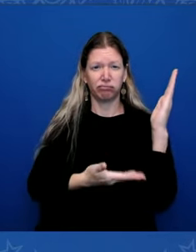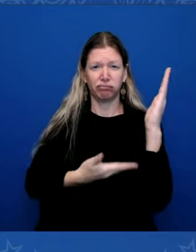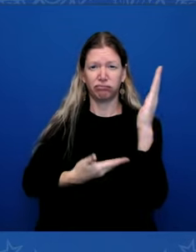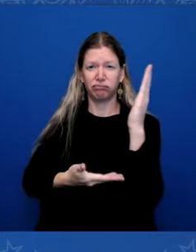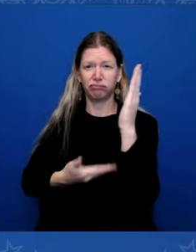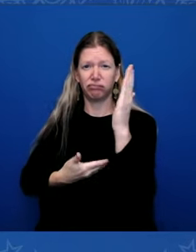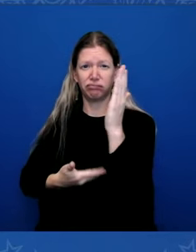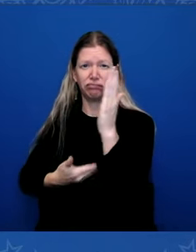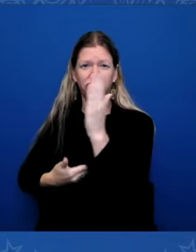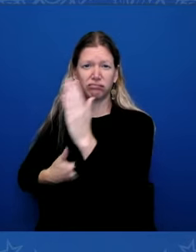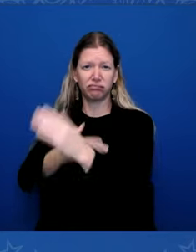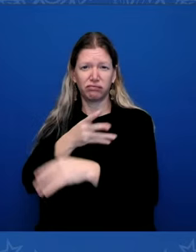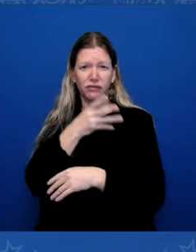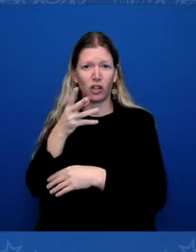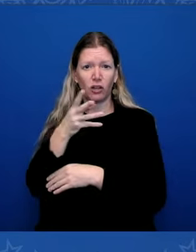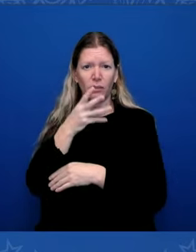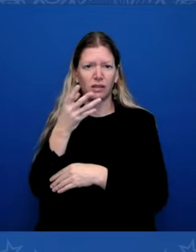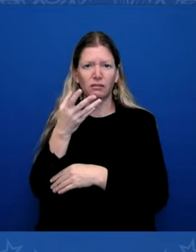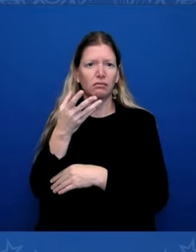sink.